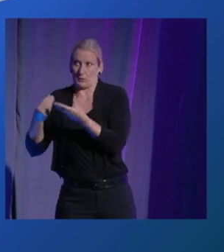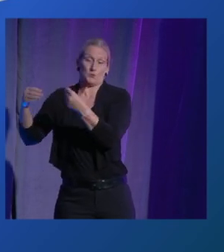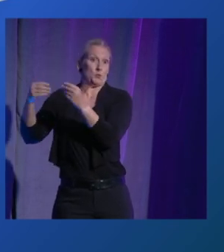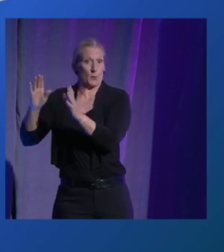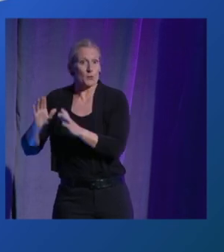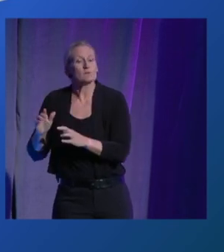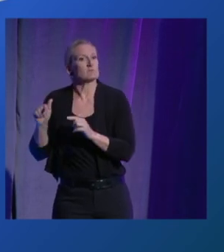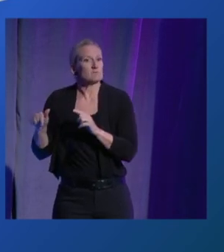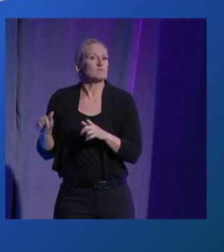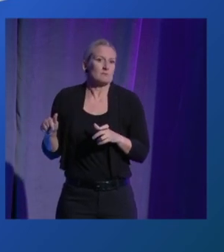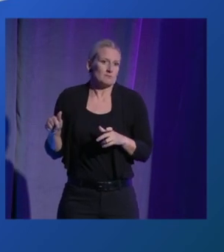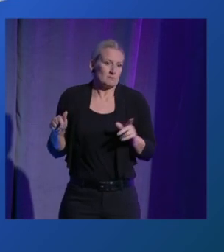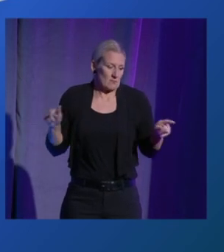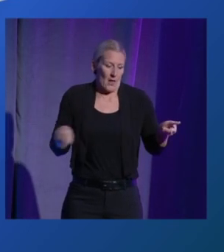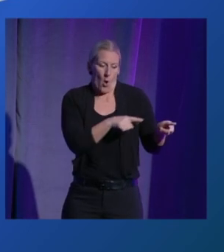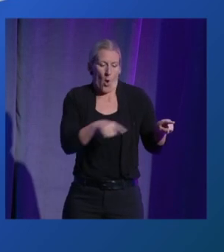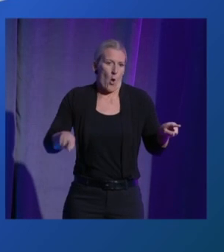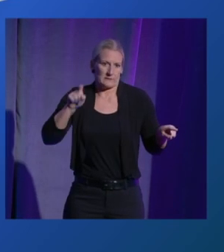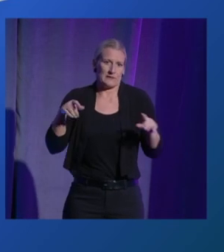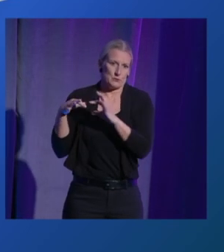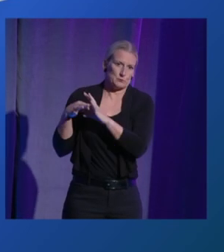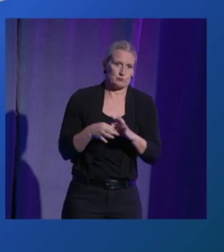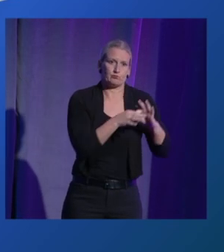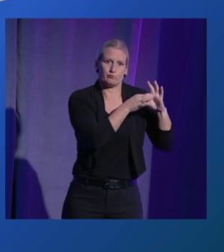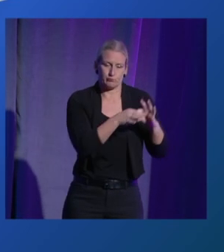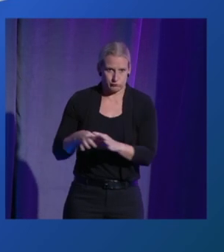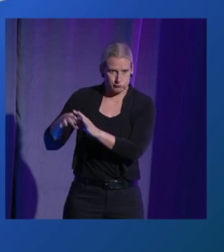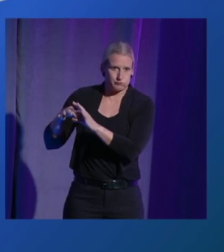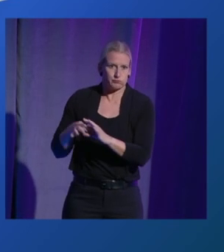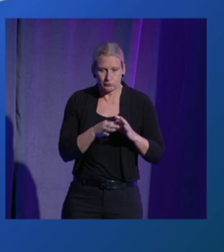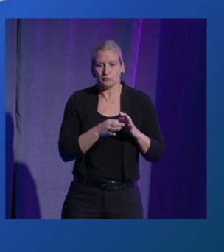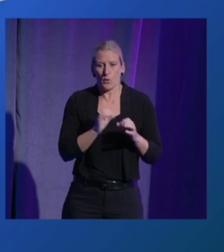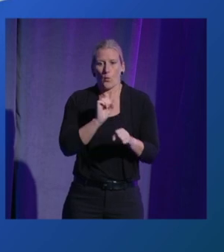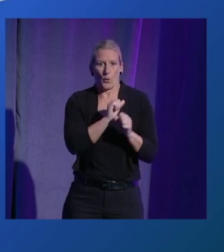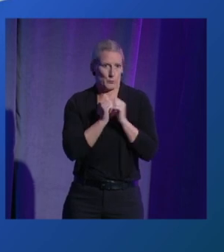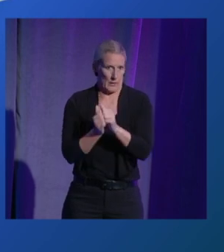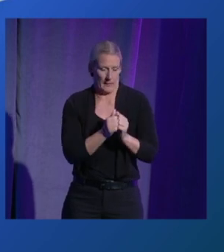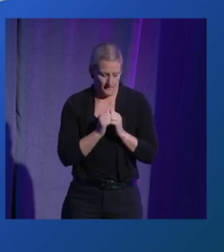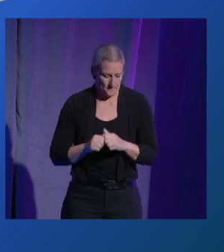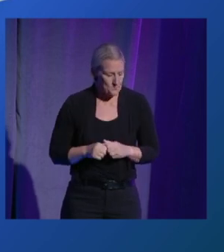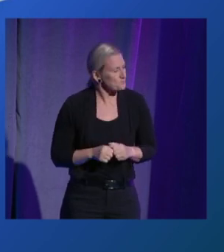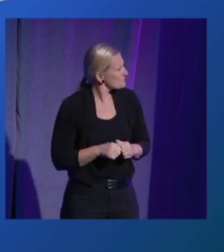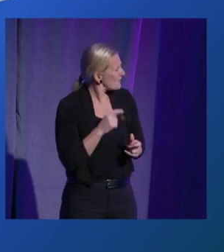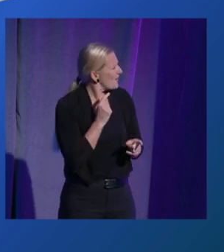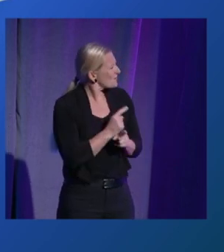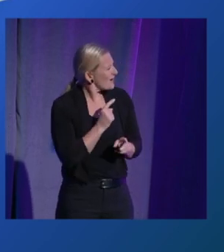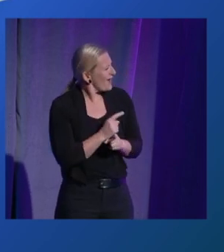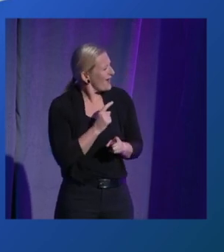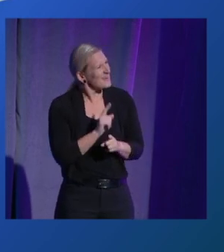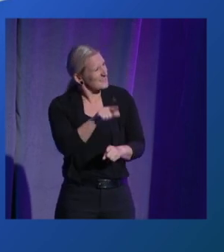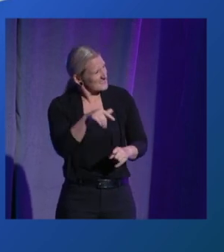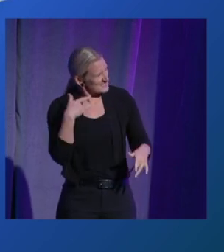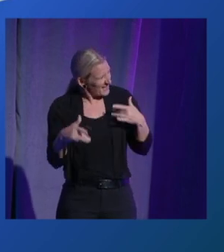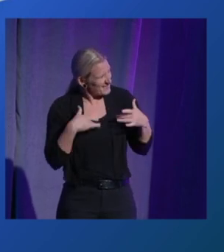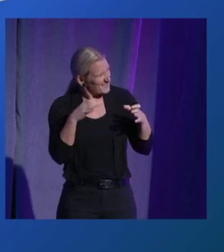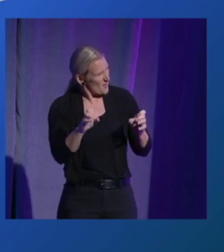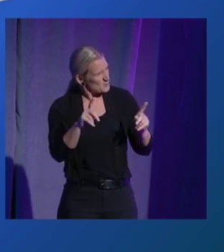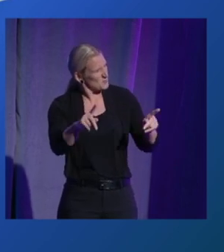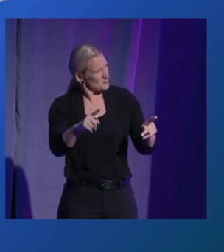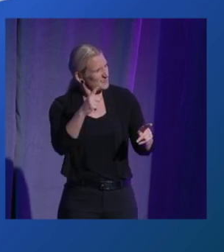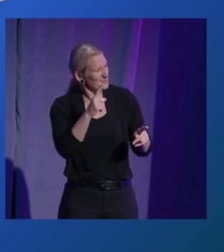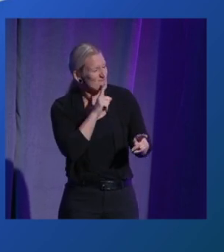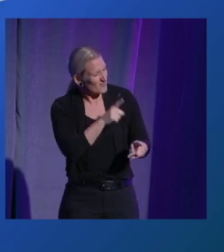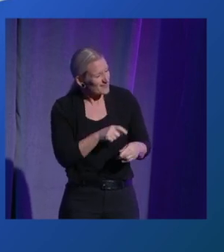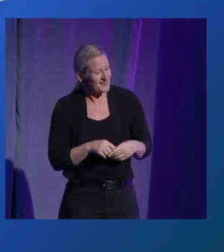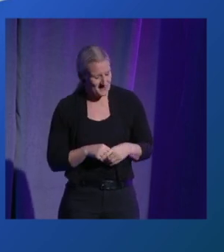growing uh call for that across the value chain and um and it's exciting opportunity right as we think about